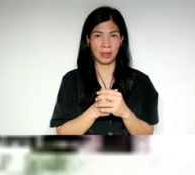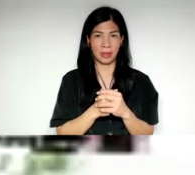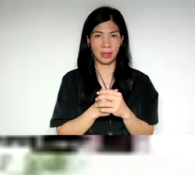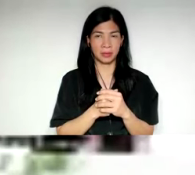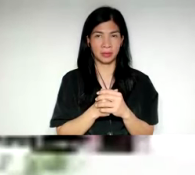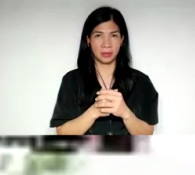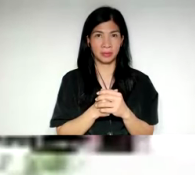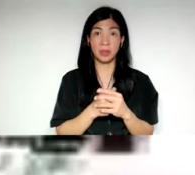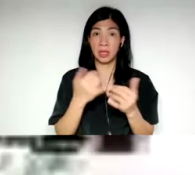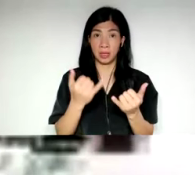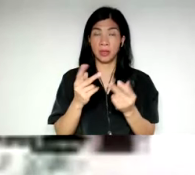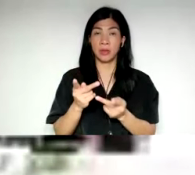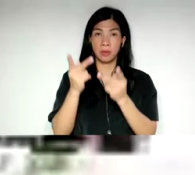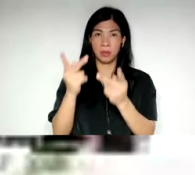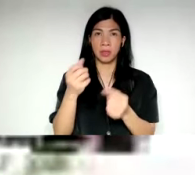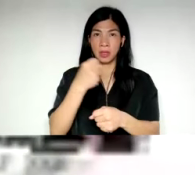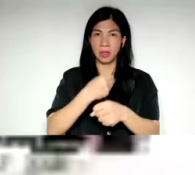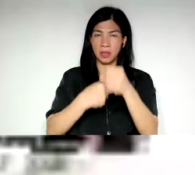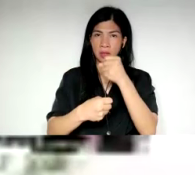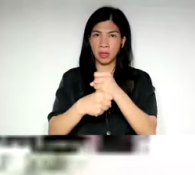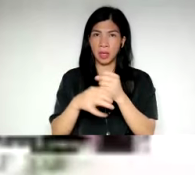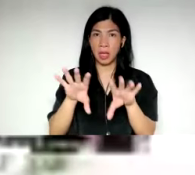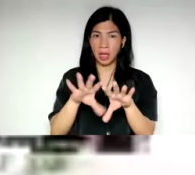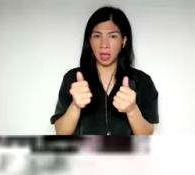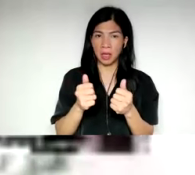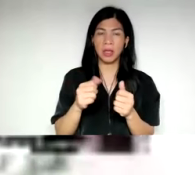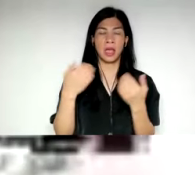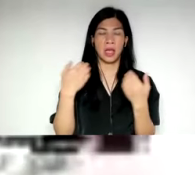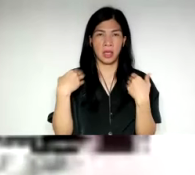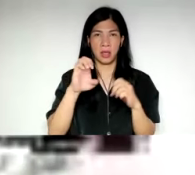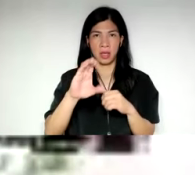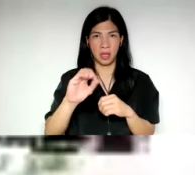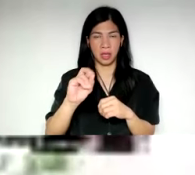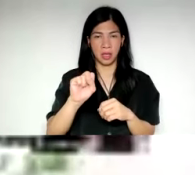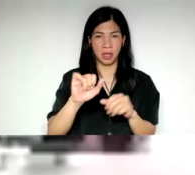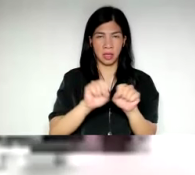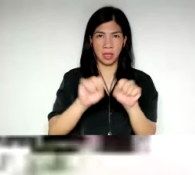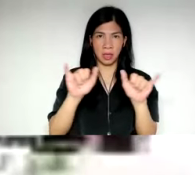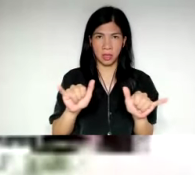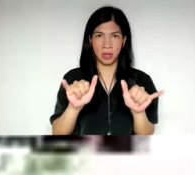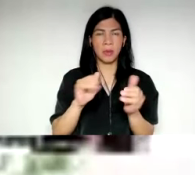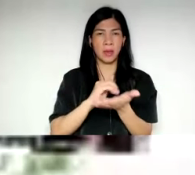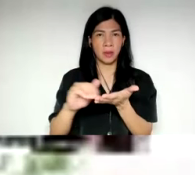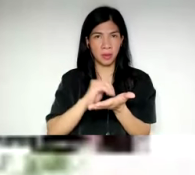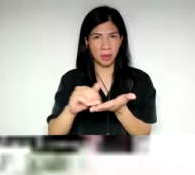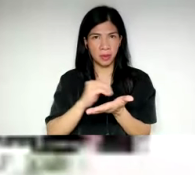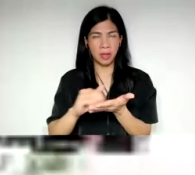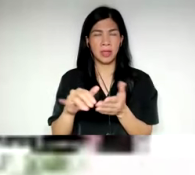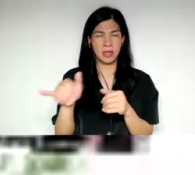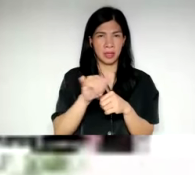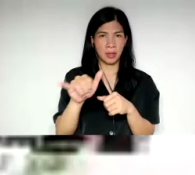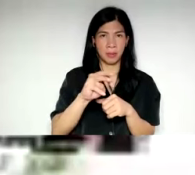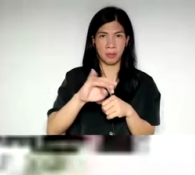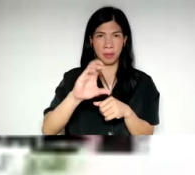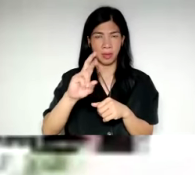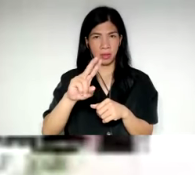of a labs, community of practice, like a Michael Hazel network, sharing resources rather than competing for them, and anchored